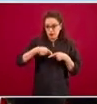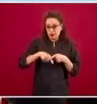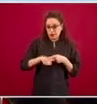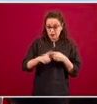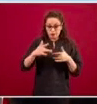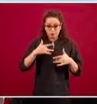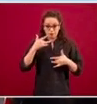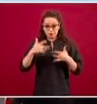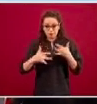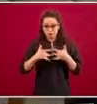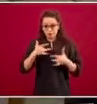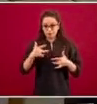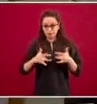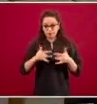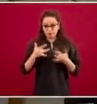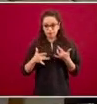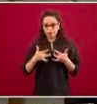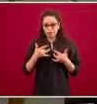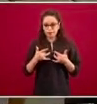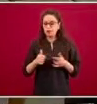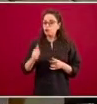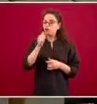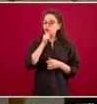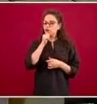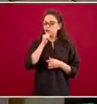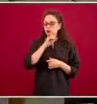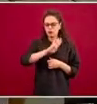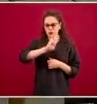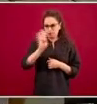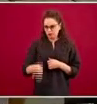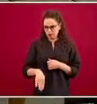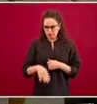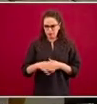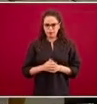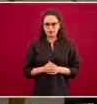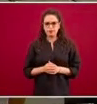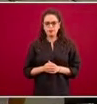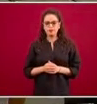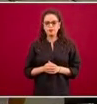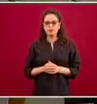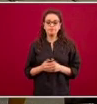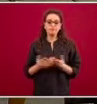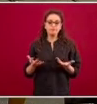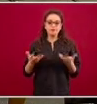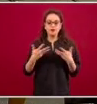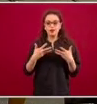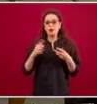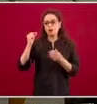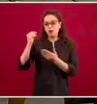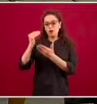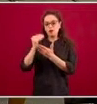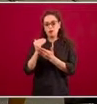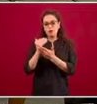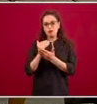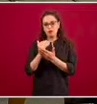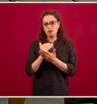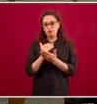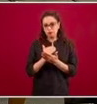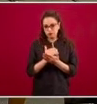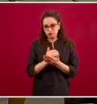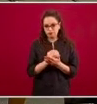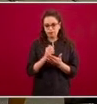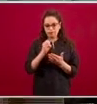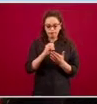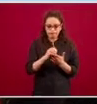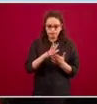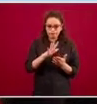of course, right now as we speak, we have people who have exhibited symptoms so